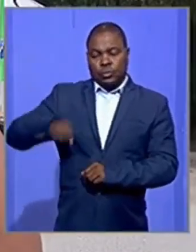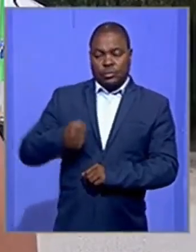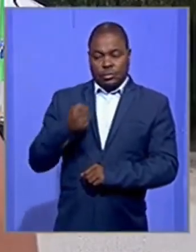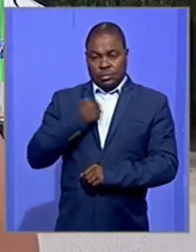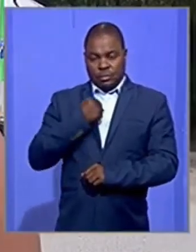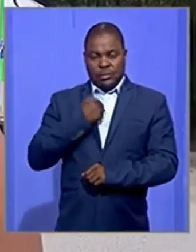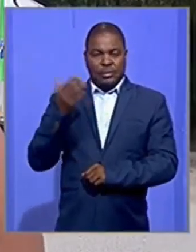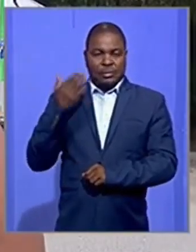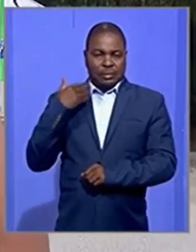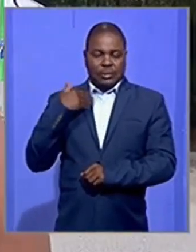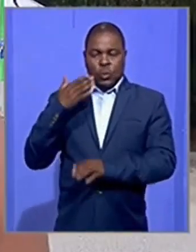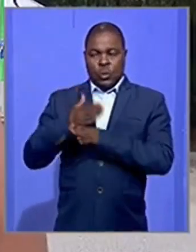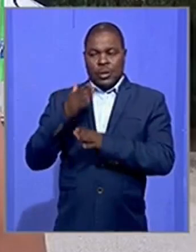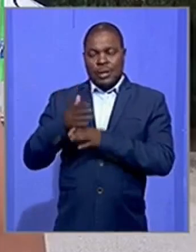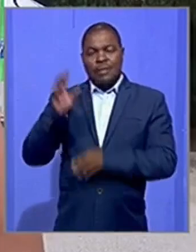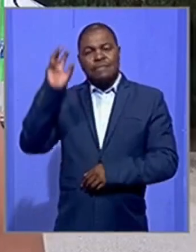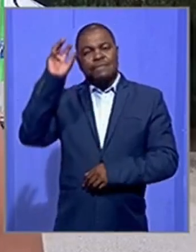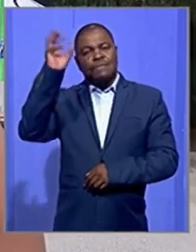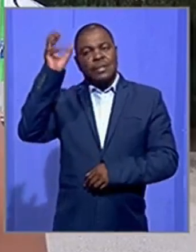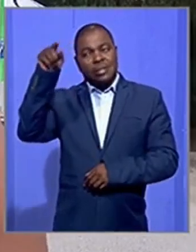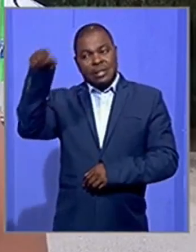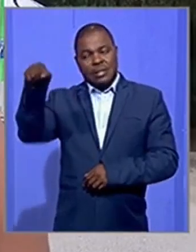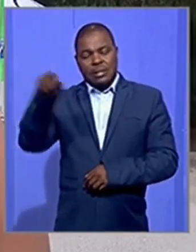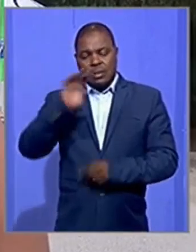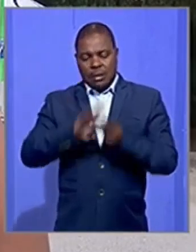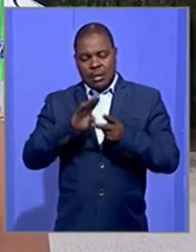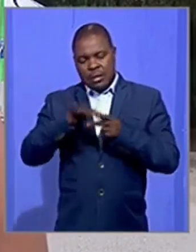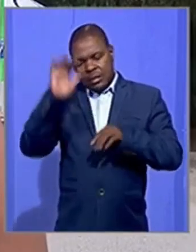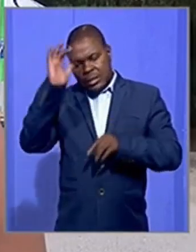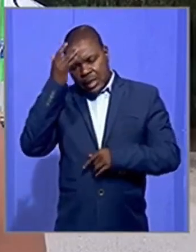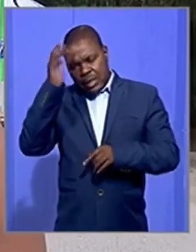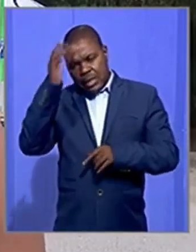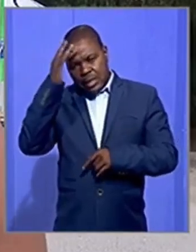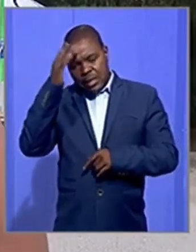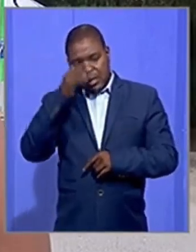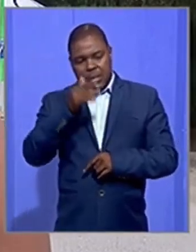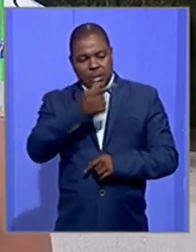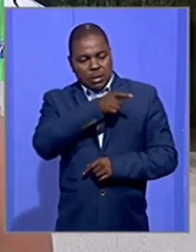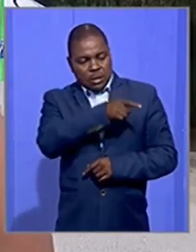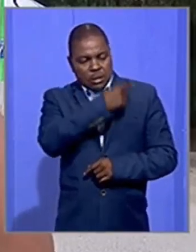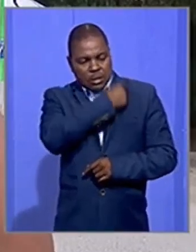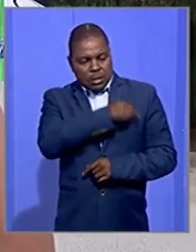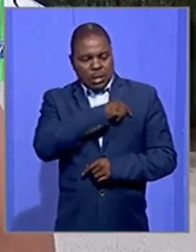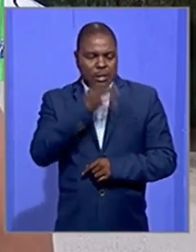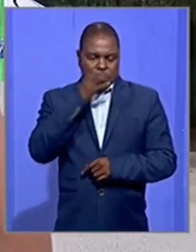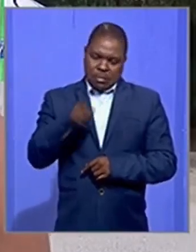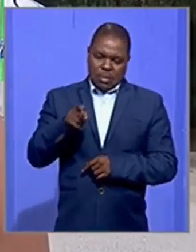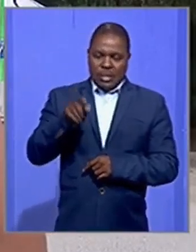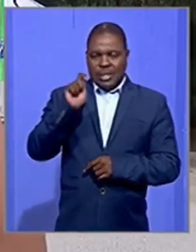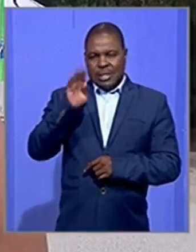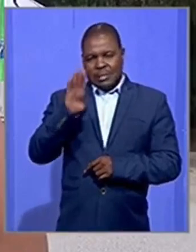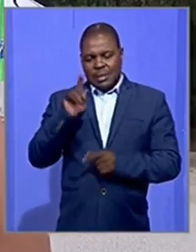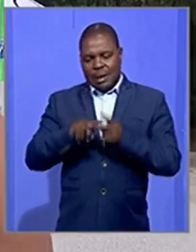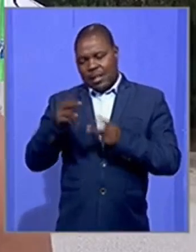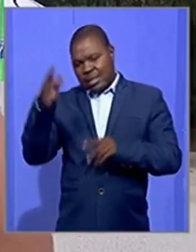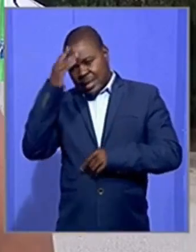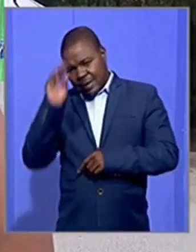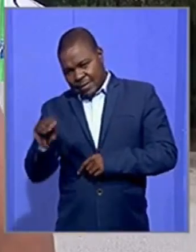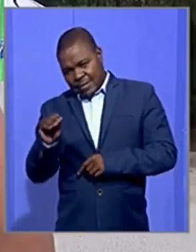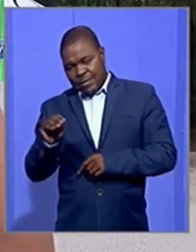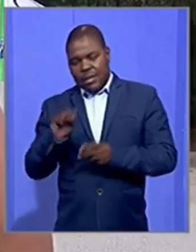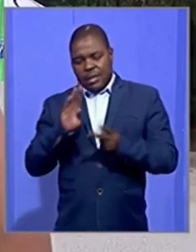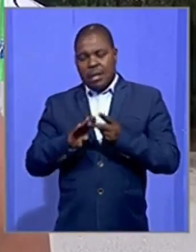Free State. Alwala a especially certainly TB le typhus. O tlhokafetse last